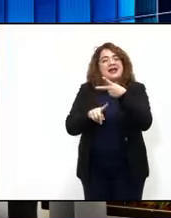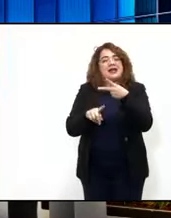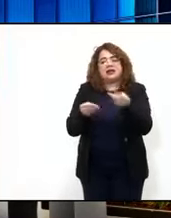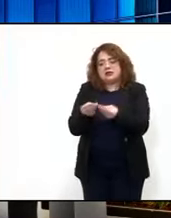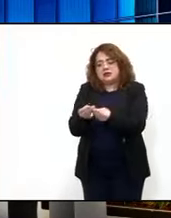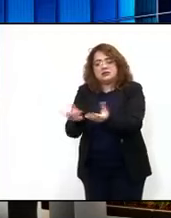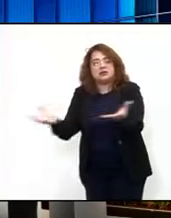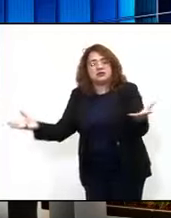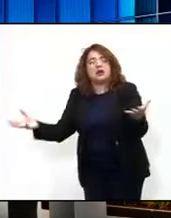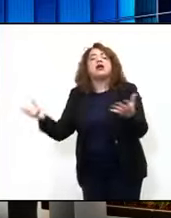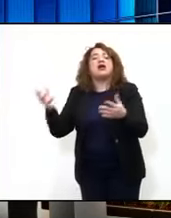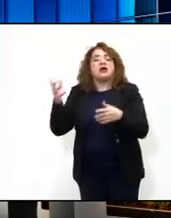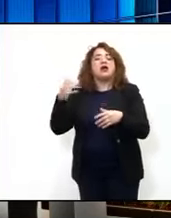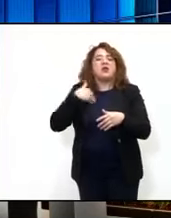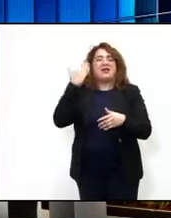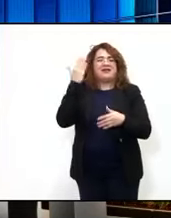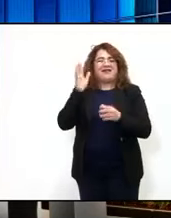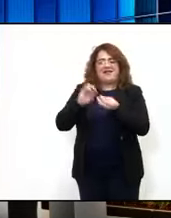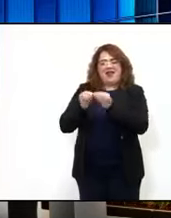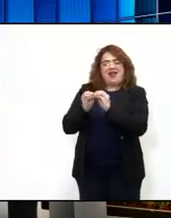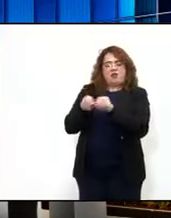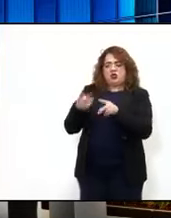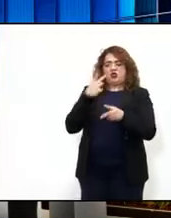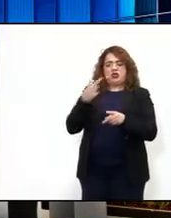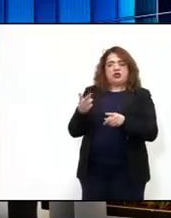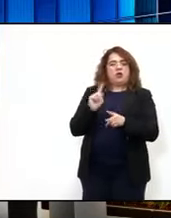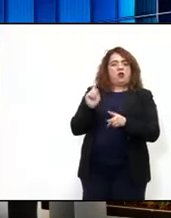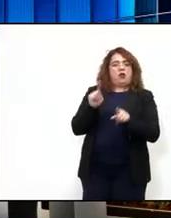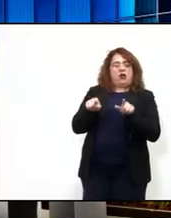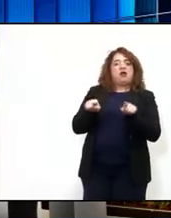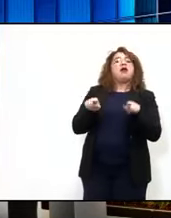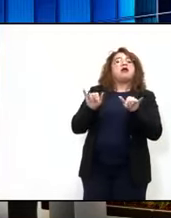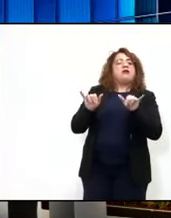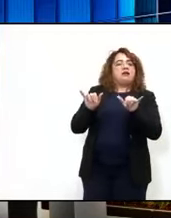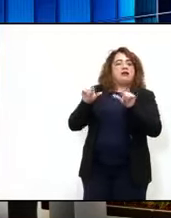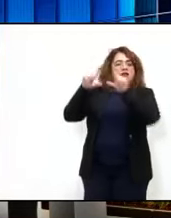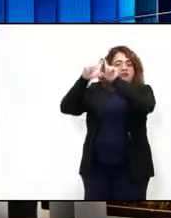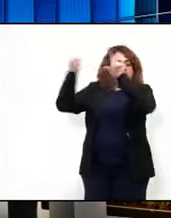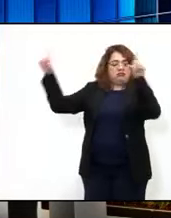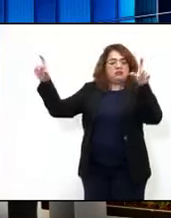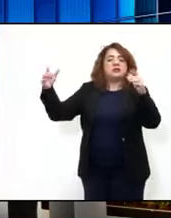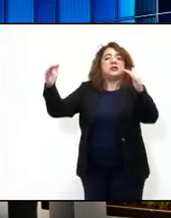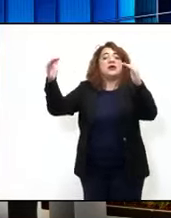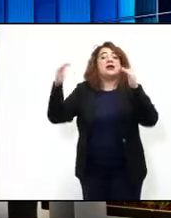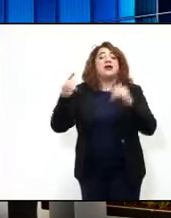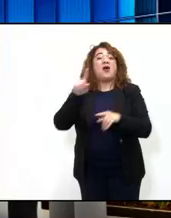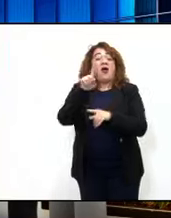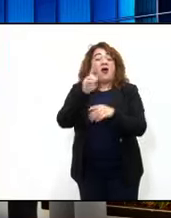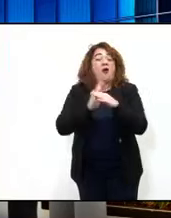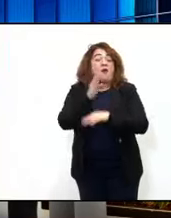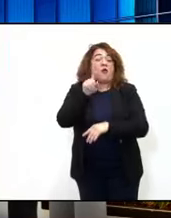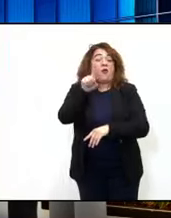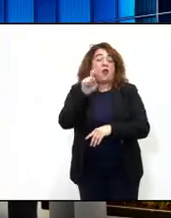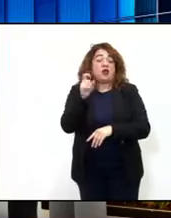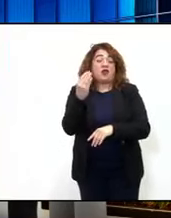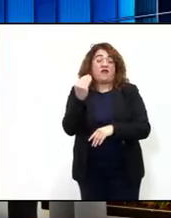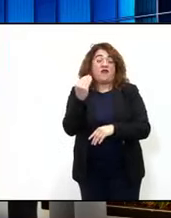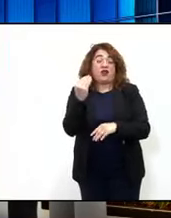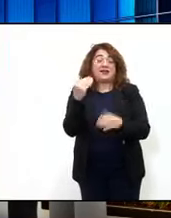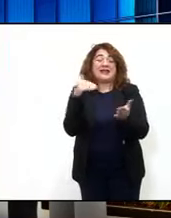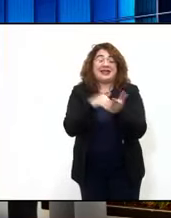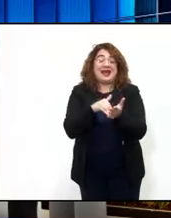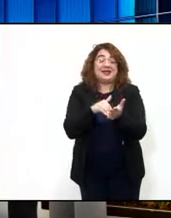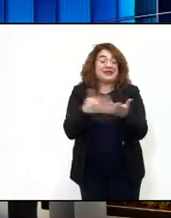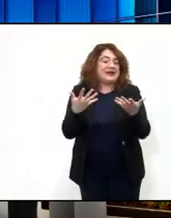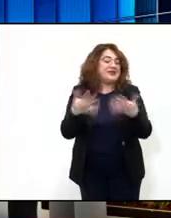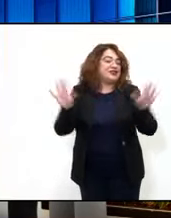second doses. When you look, as the mayor mentioned, you know, we've done more than 114,000 doses